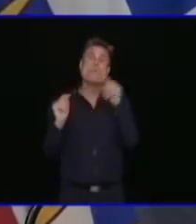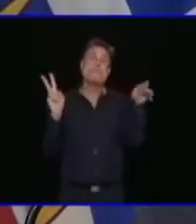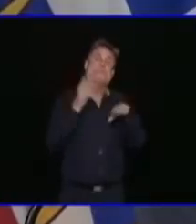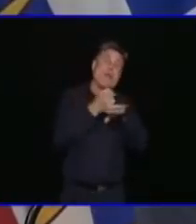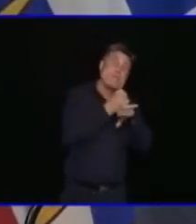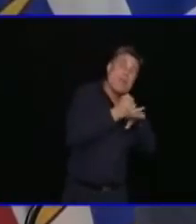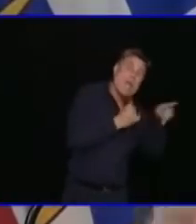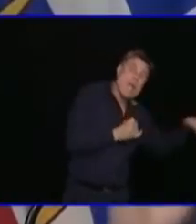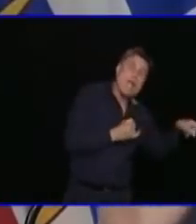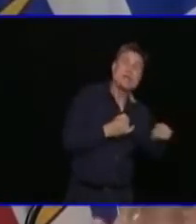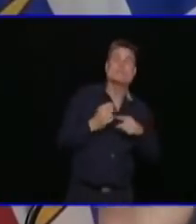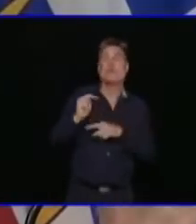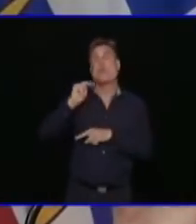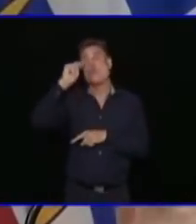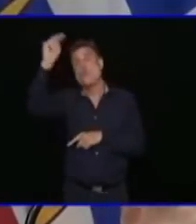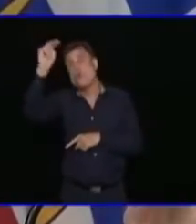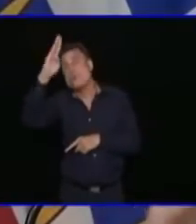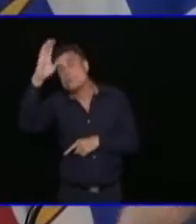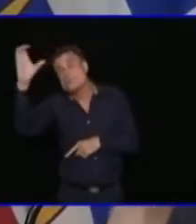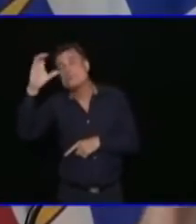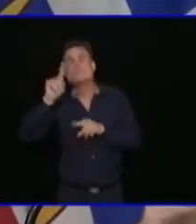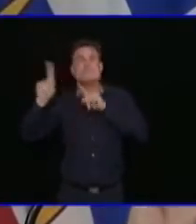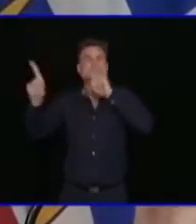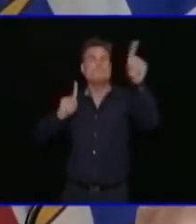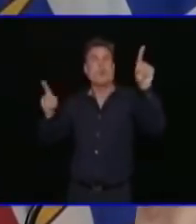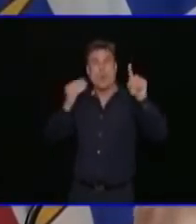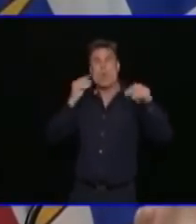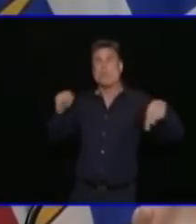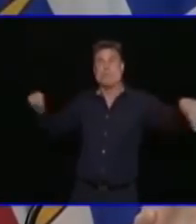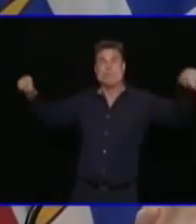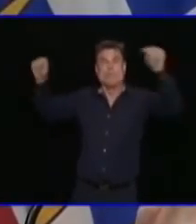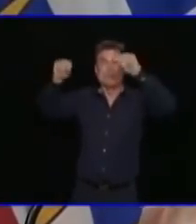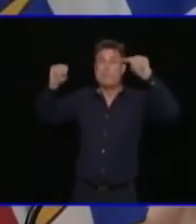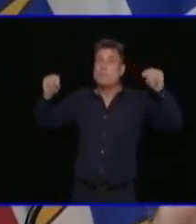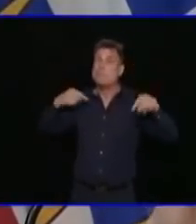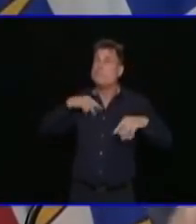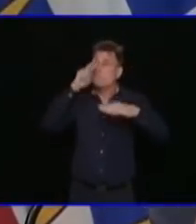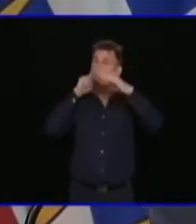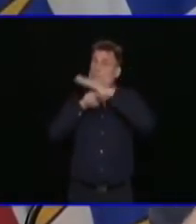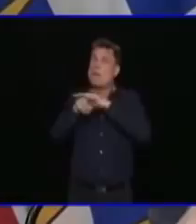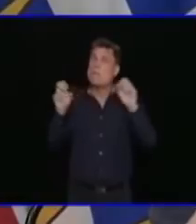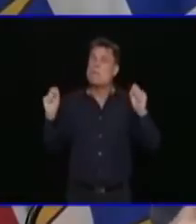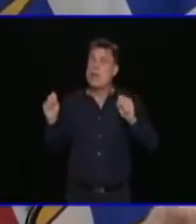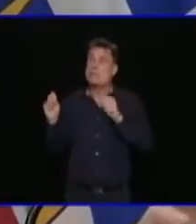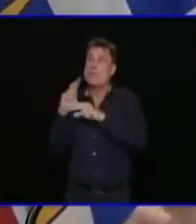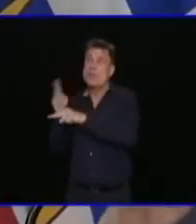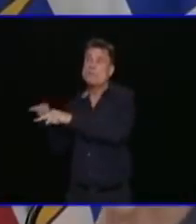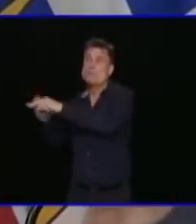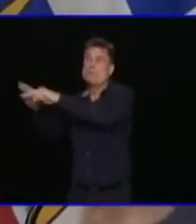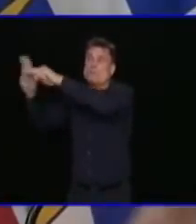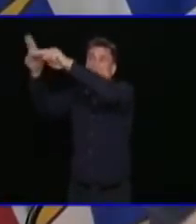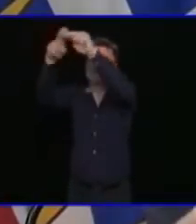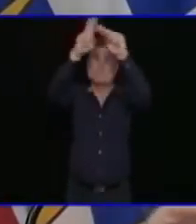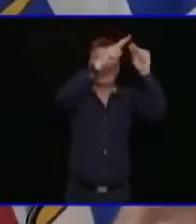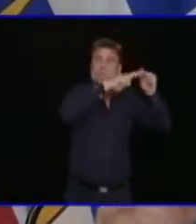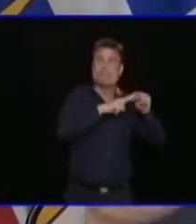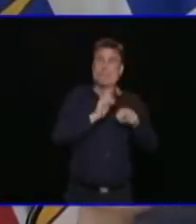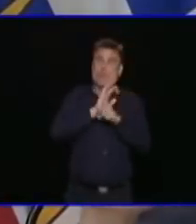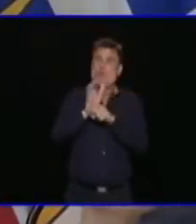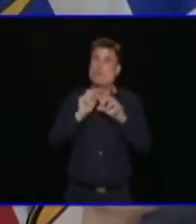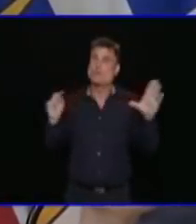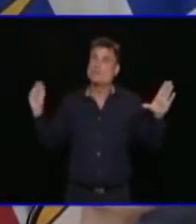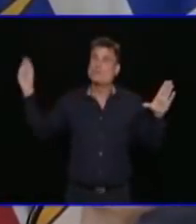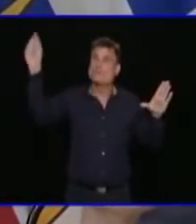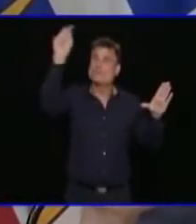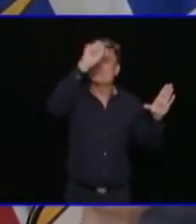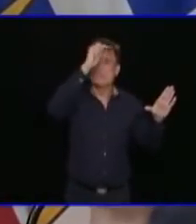exposing anybody else. And that's where we are right now. We are at a bit of a tipping point. We now have started to see cases increase. Our curve